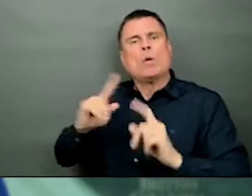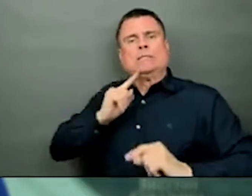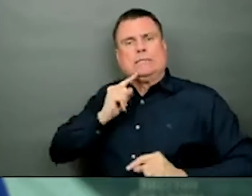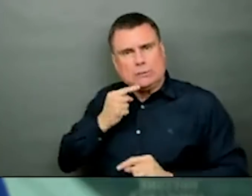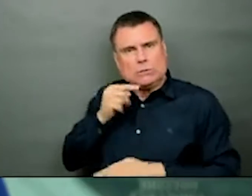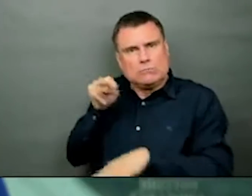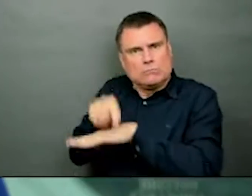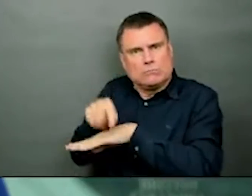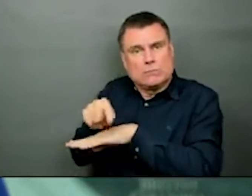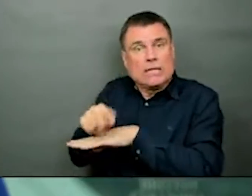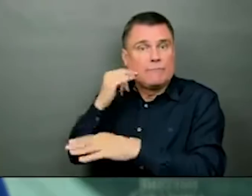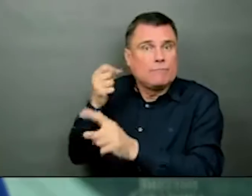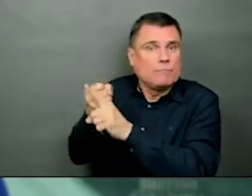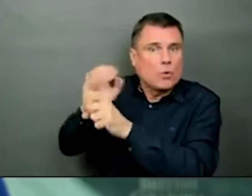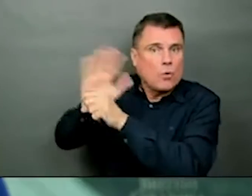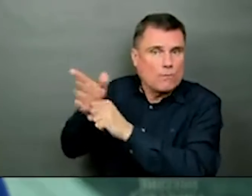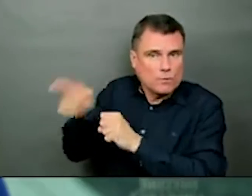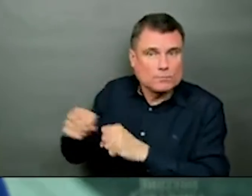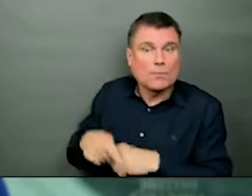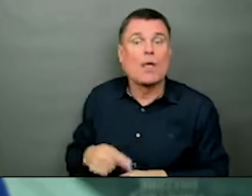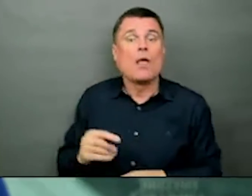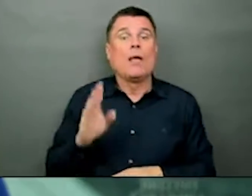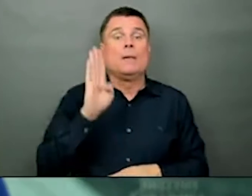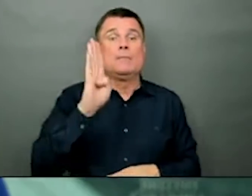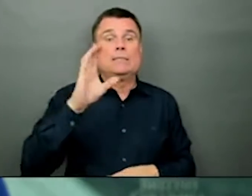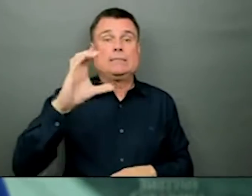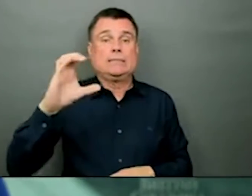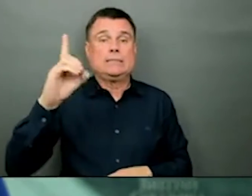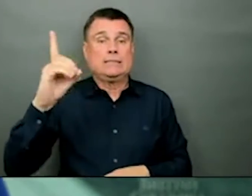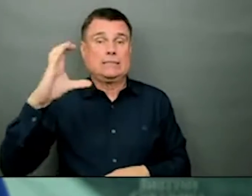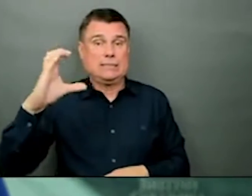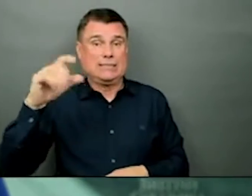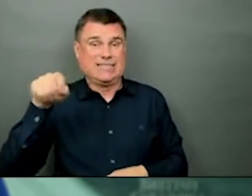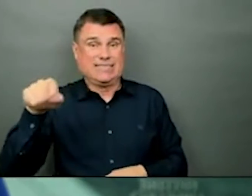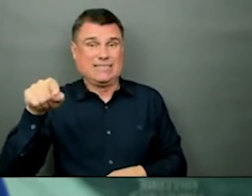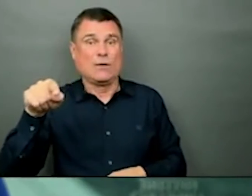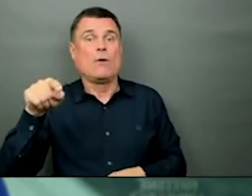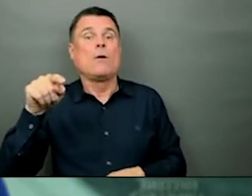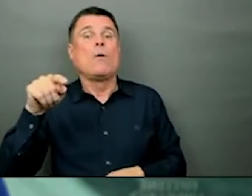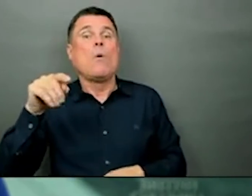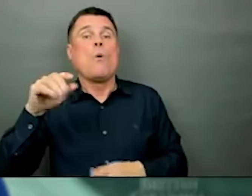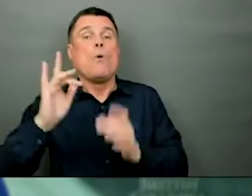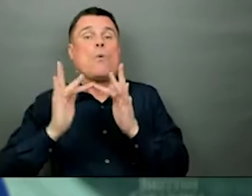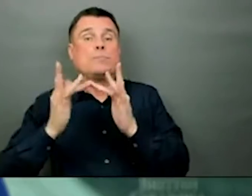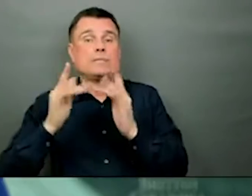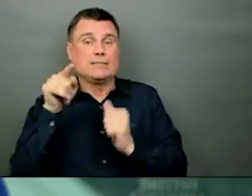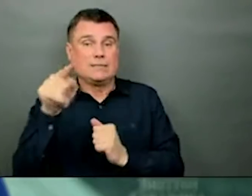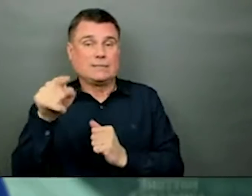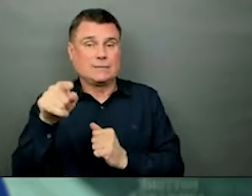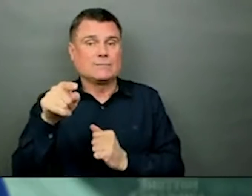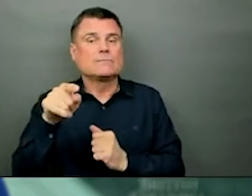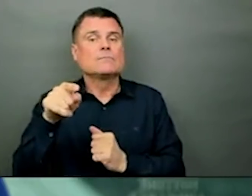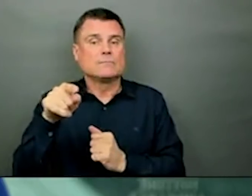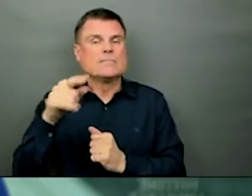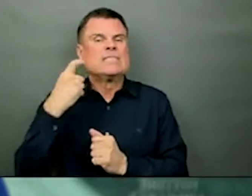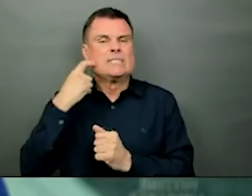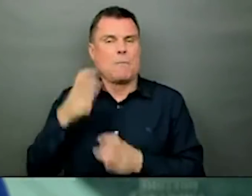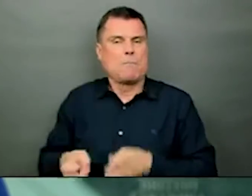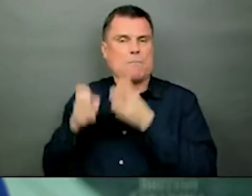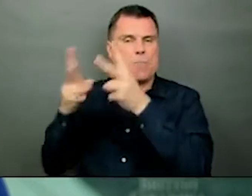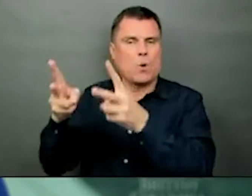on the BC CDC website was the immunization data by long-term care home and by assisted living